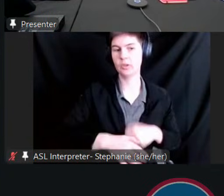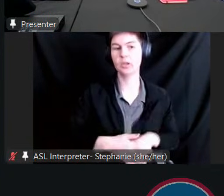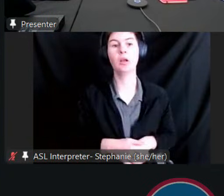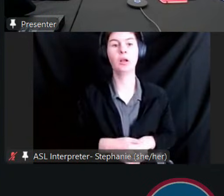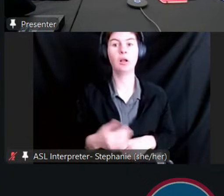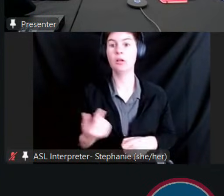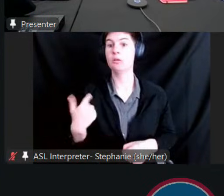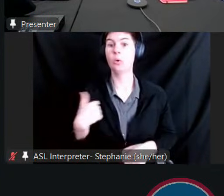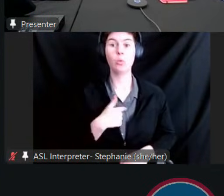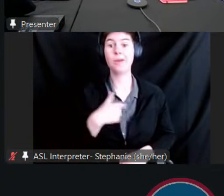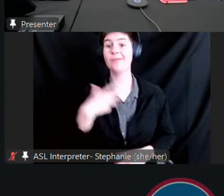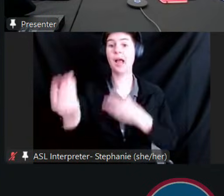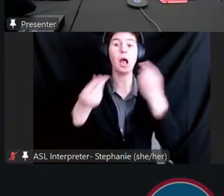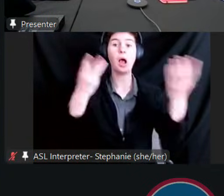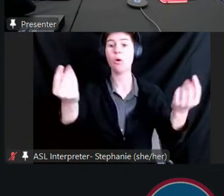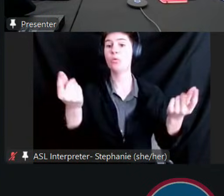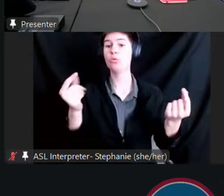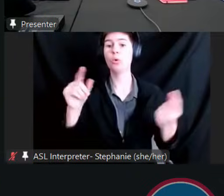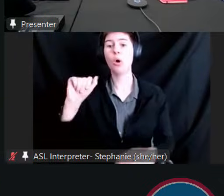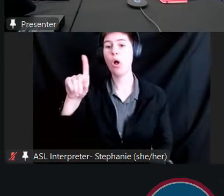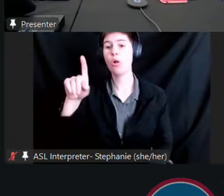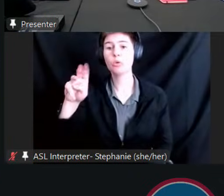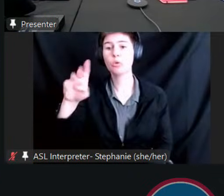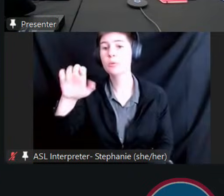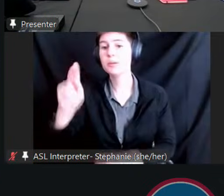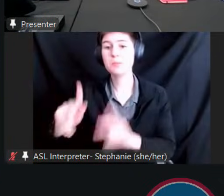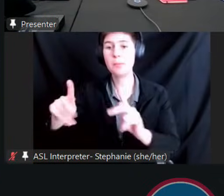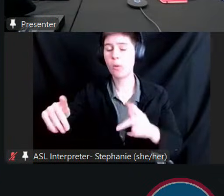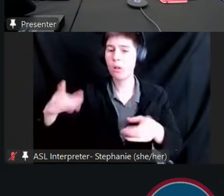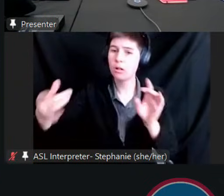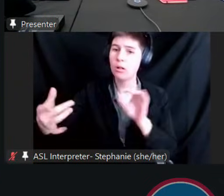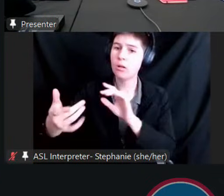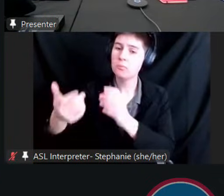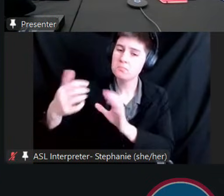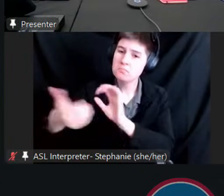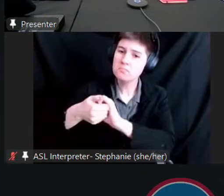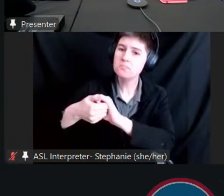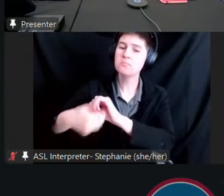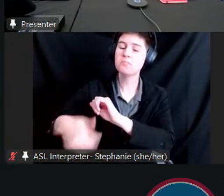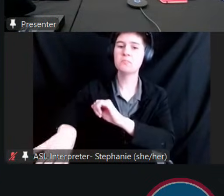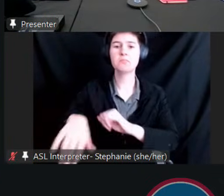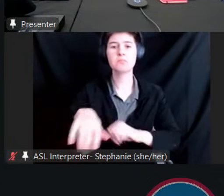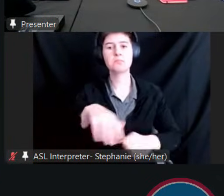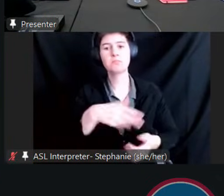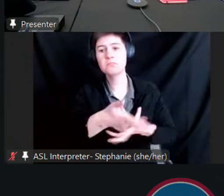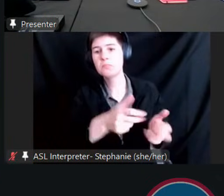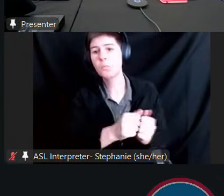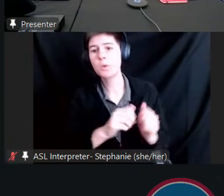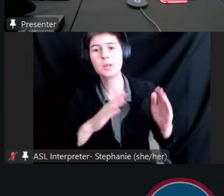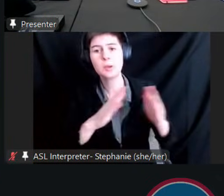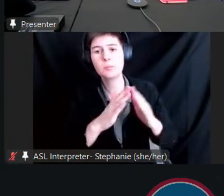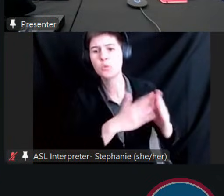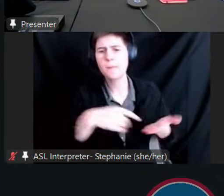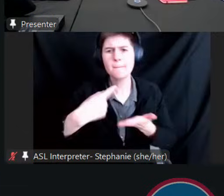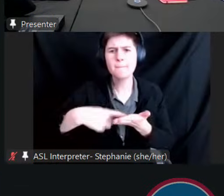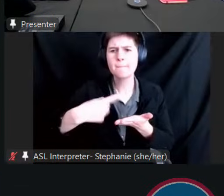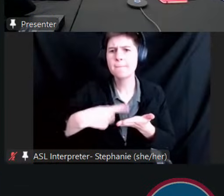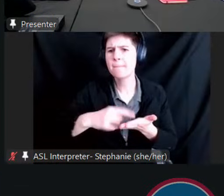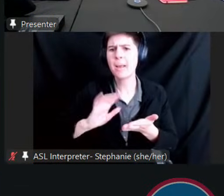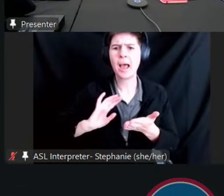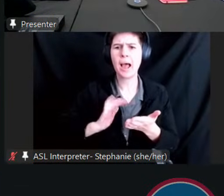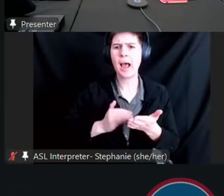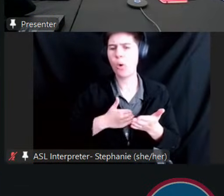aldermen, talking to community-based organizations to, discuss the trade-offs and, be upfront about that,